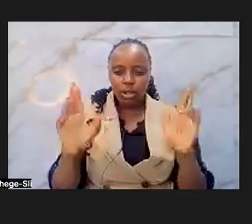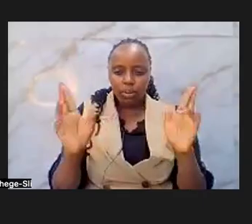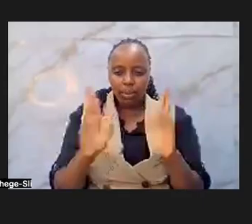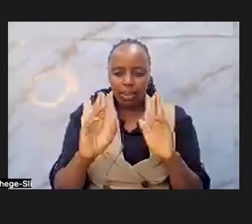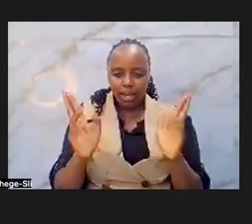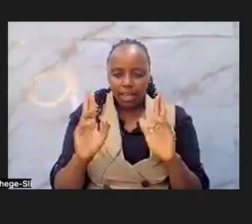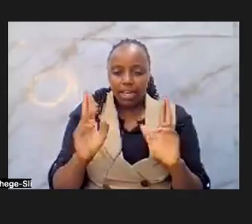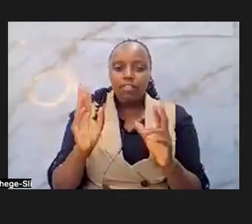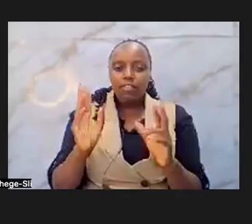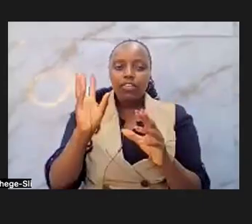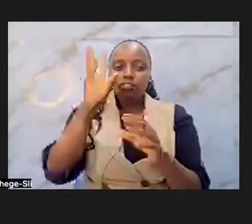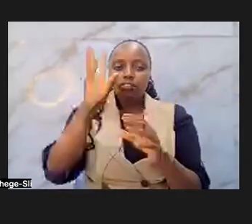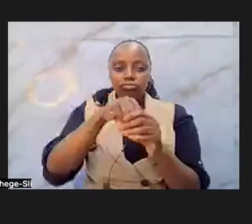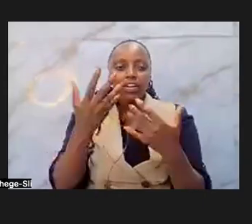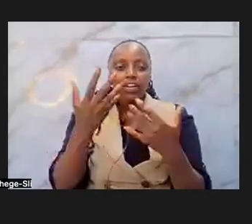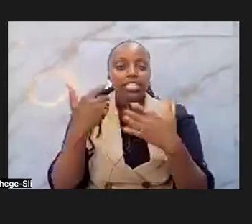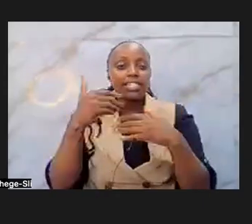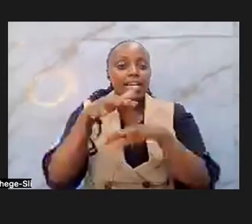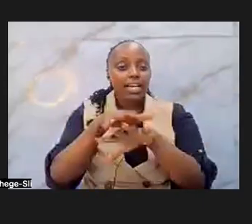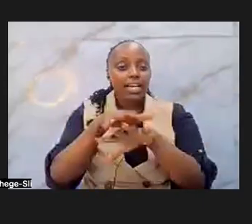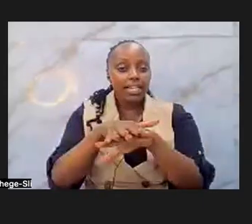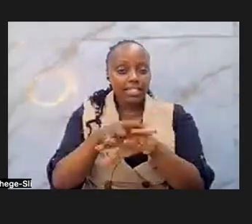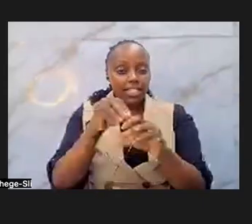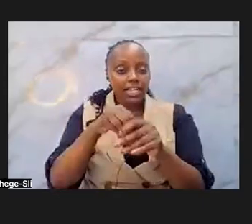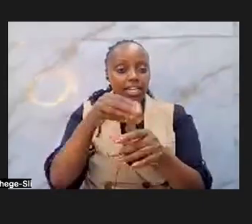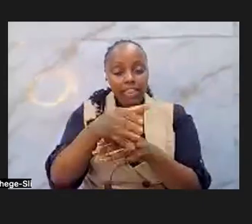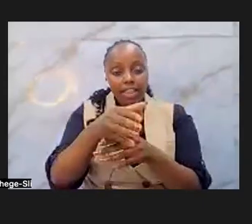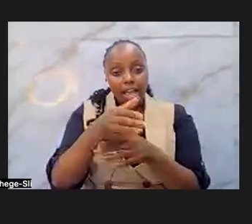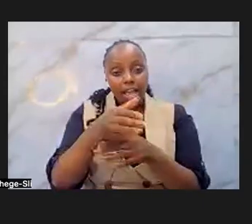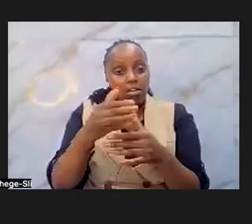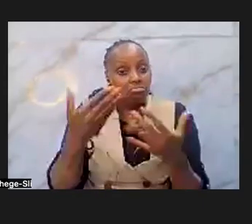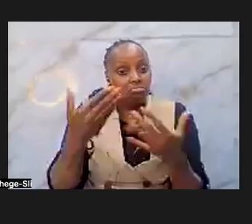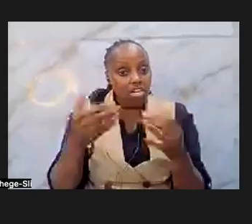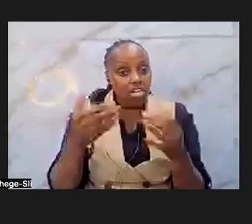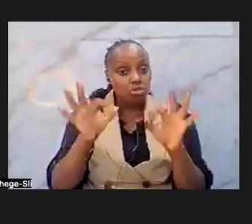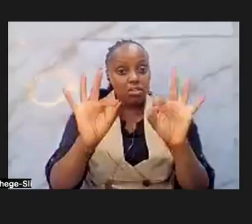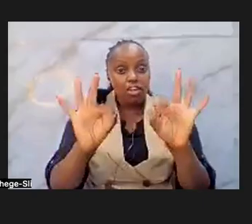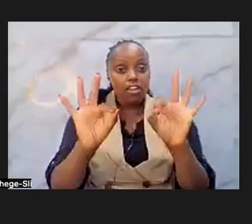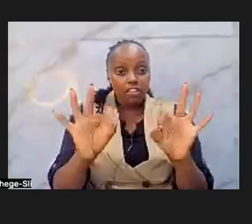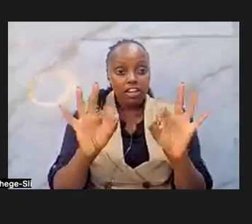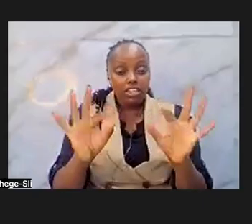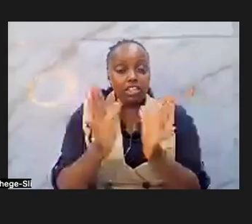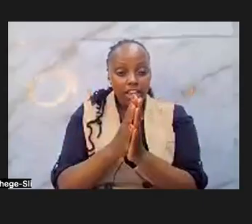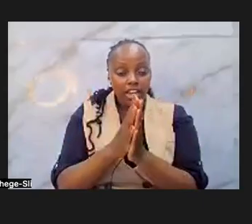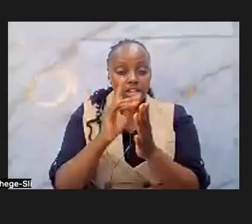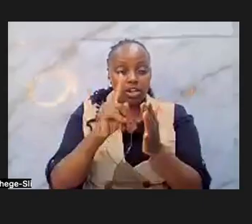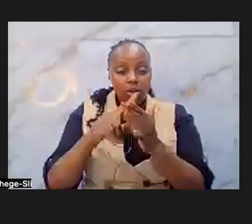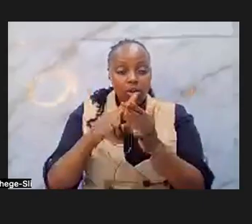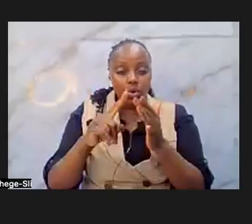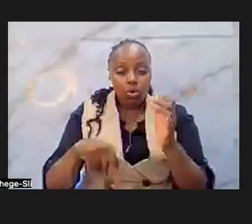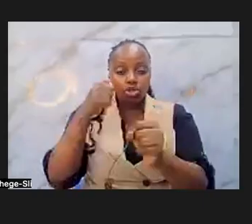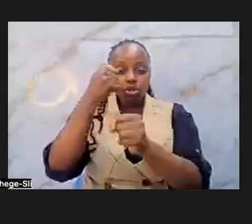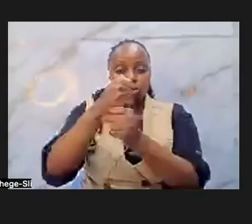integration is effective, and what should they look to avoid in trying to integrate FGM care and prevention